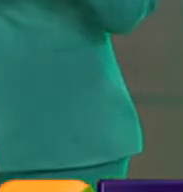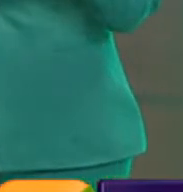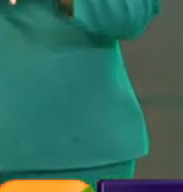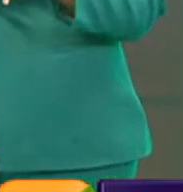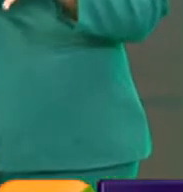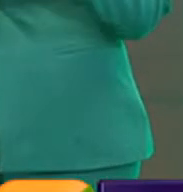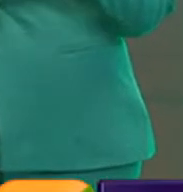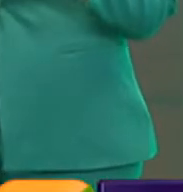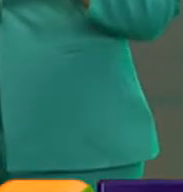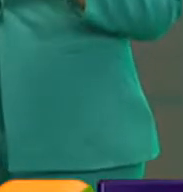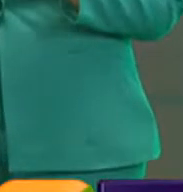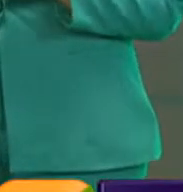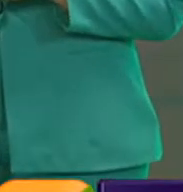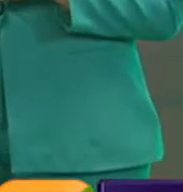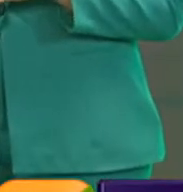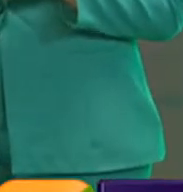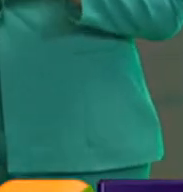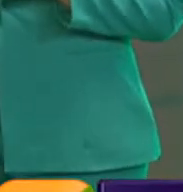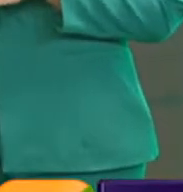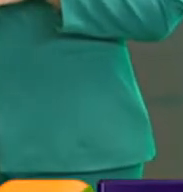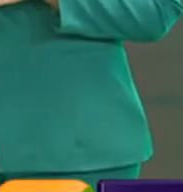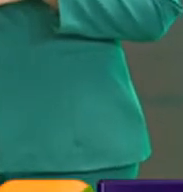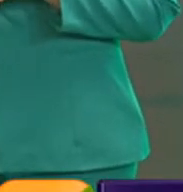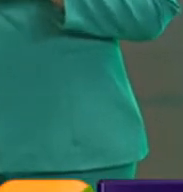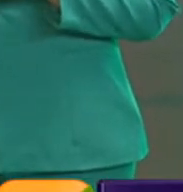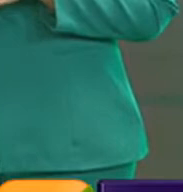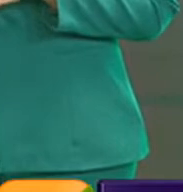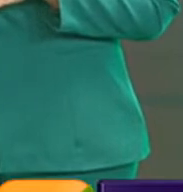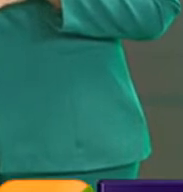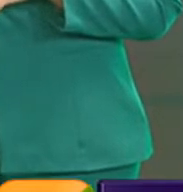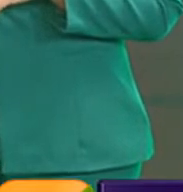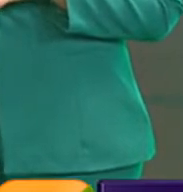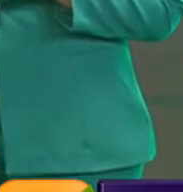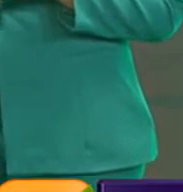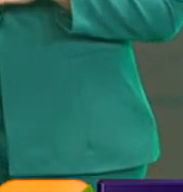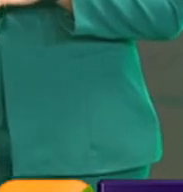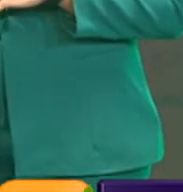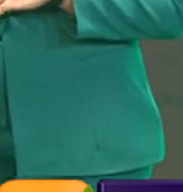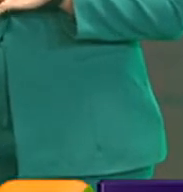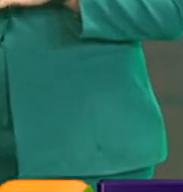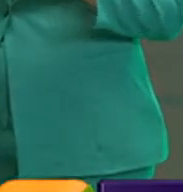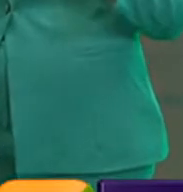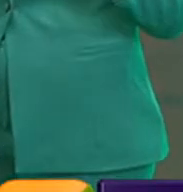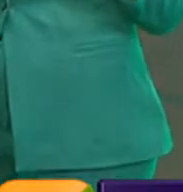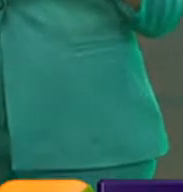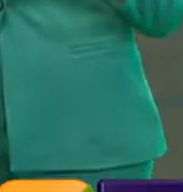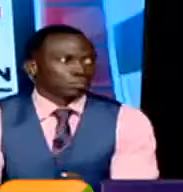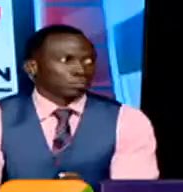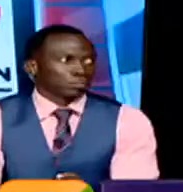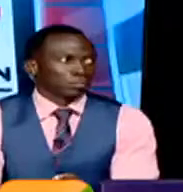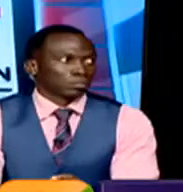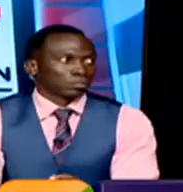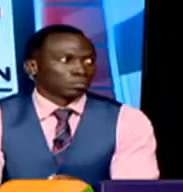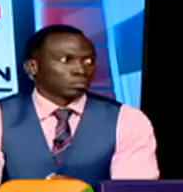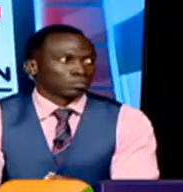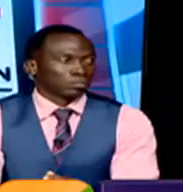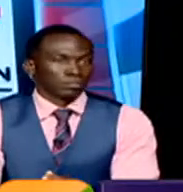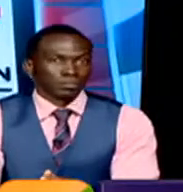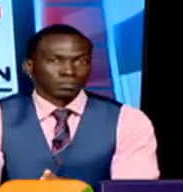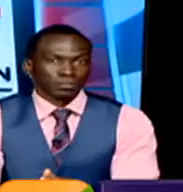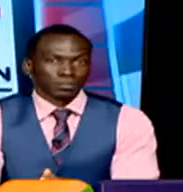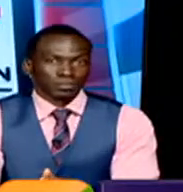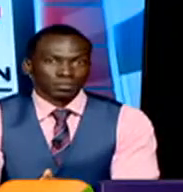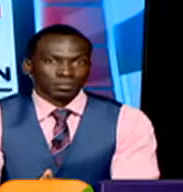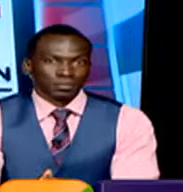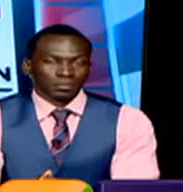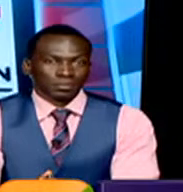But 5 hours, 4 topics we covered. Affordable housing, the cost of living, access to credit, which of course was the Hustler Fund, and